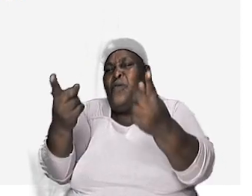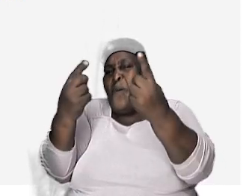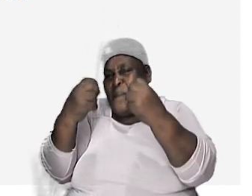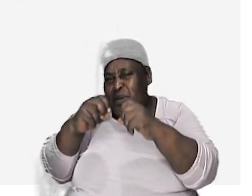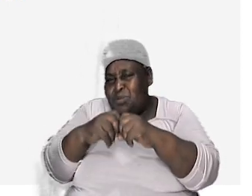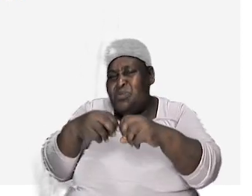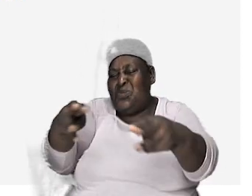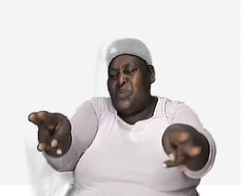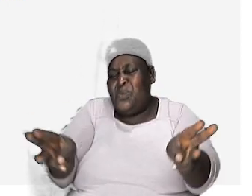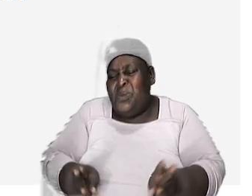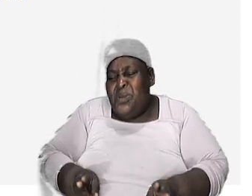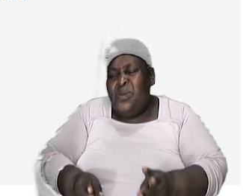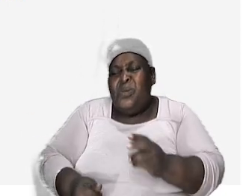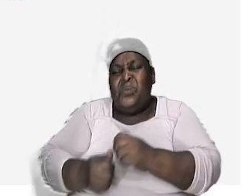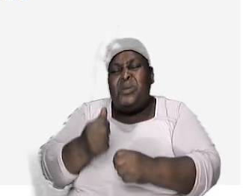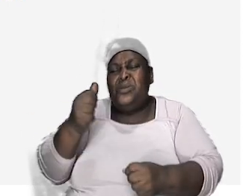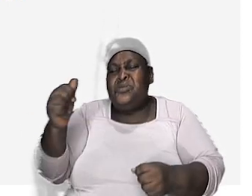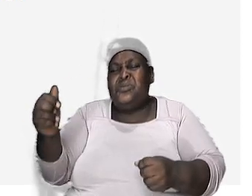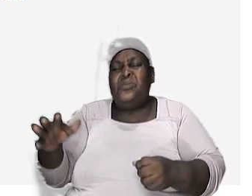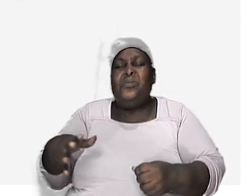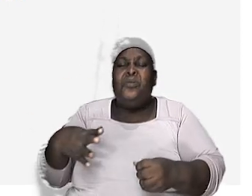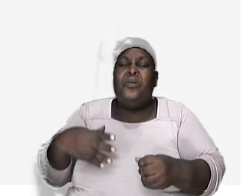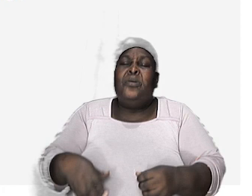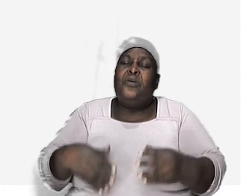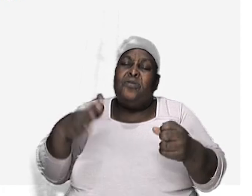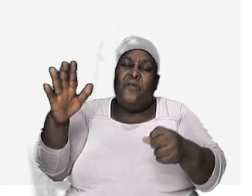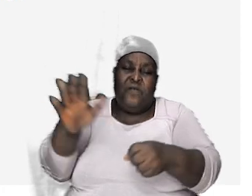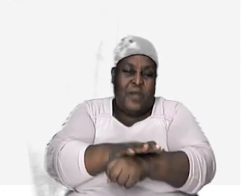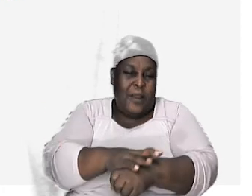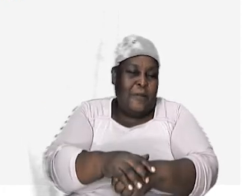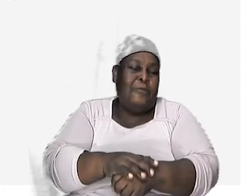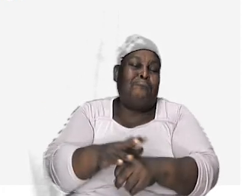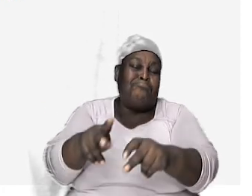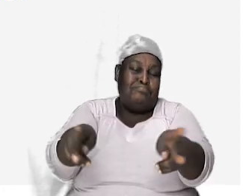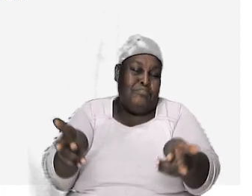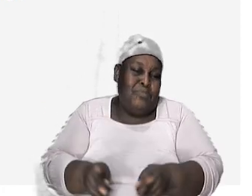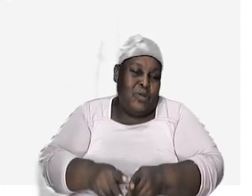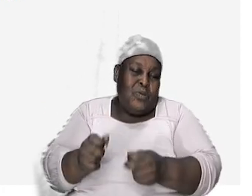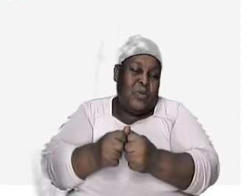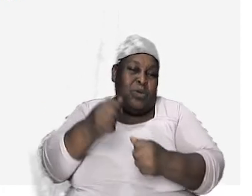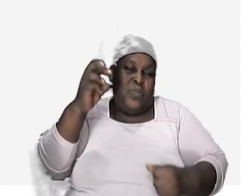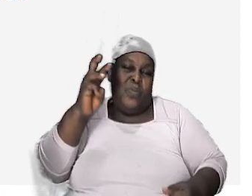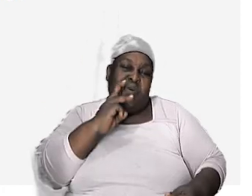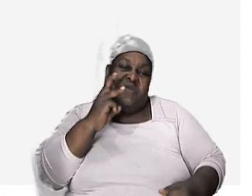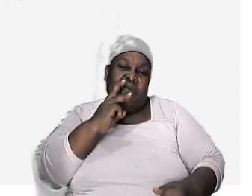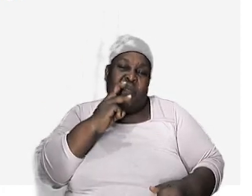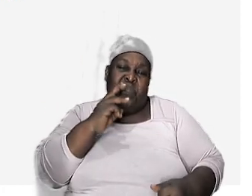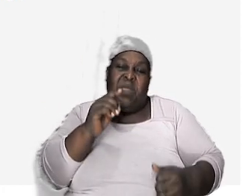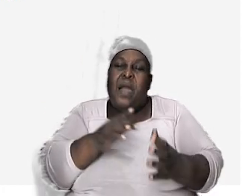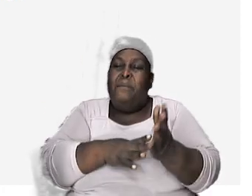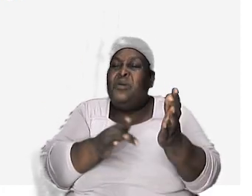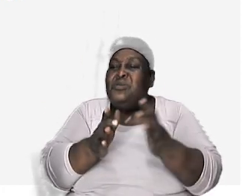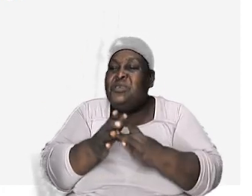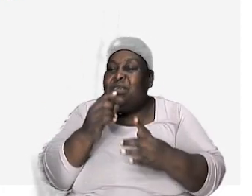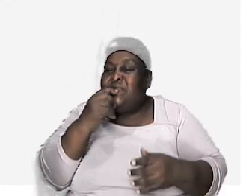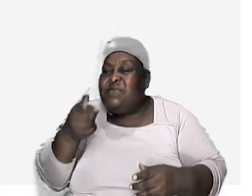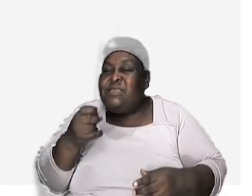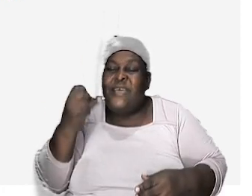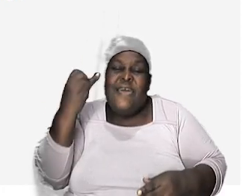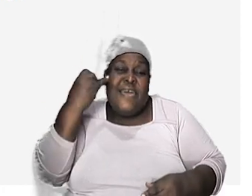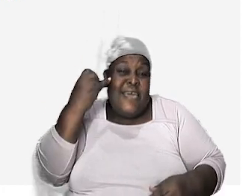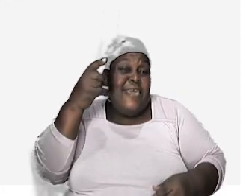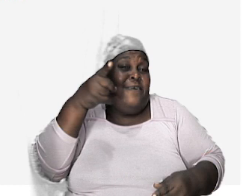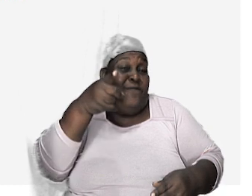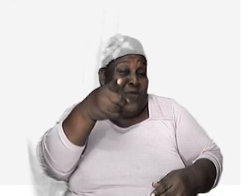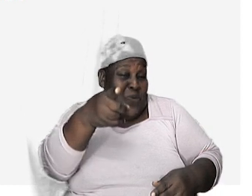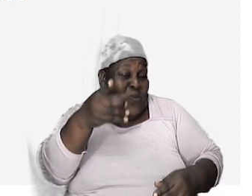Which was to catch water. And Jesus asked her to give her a drink. But Jesus turned it back on her and Jesus said, if you knew the